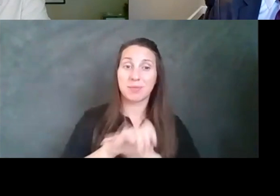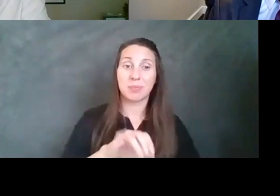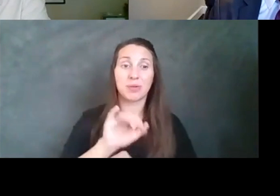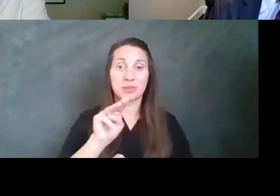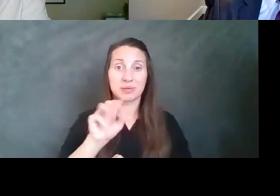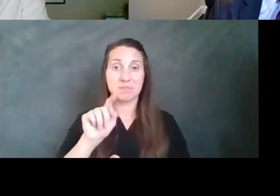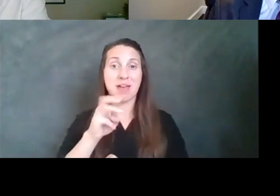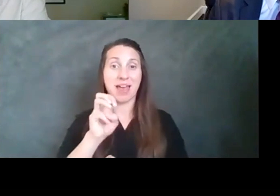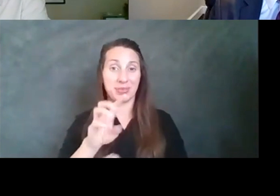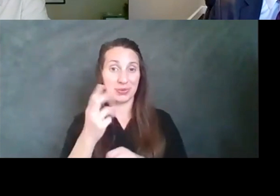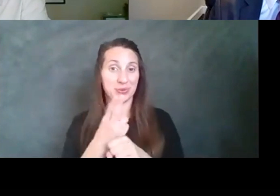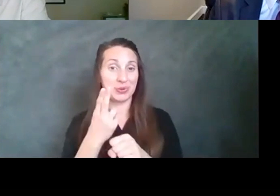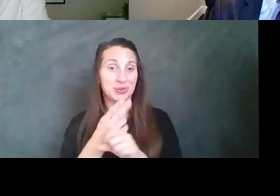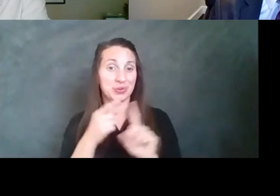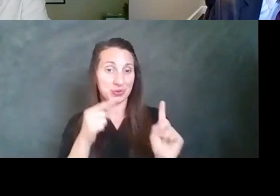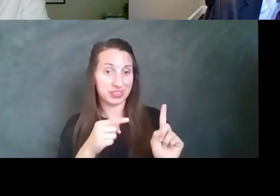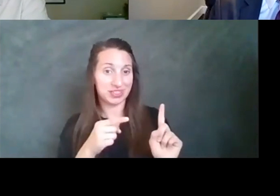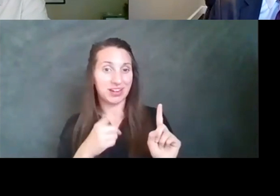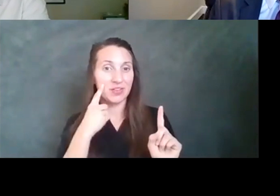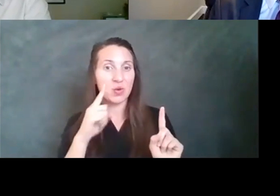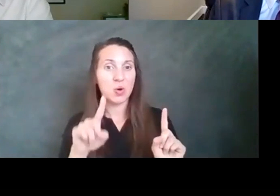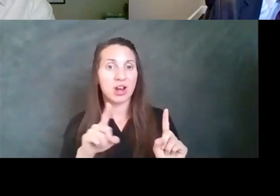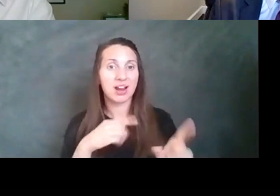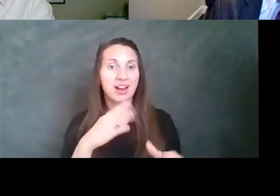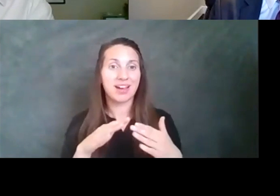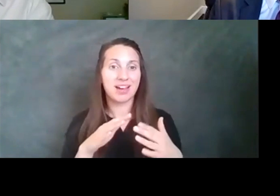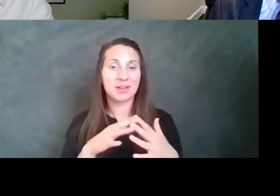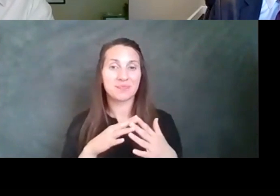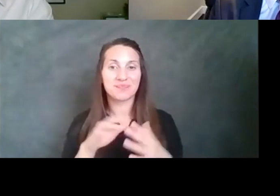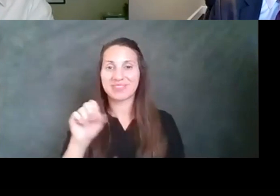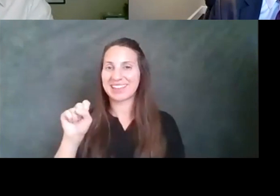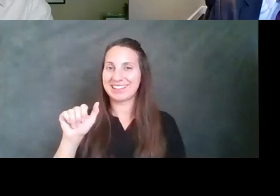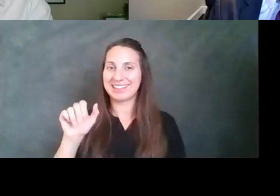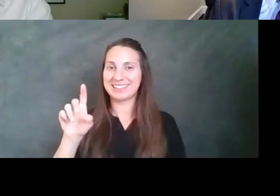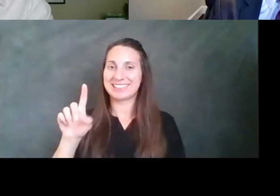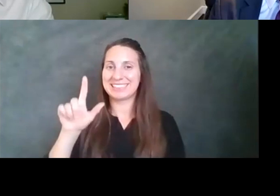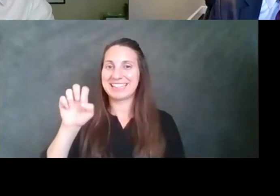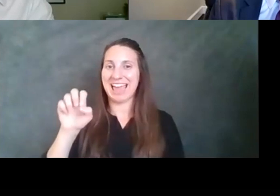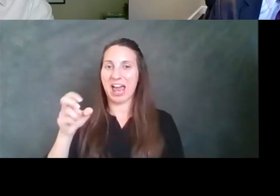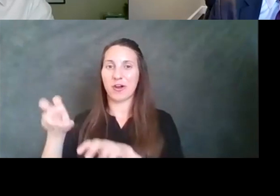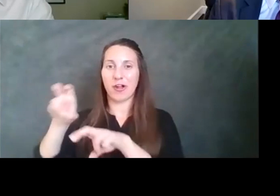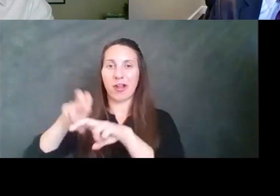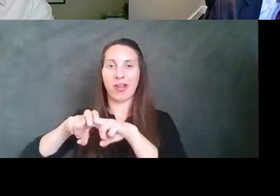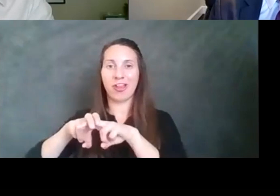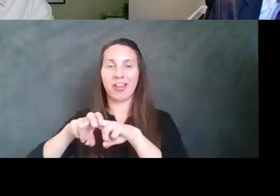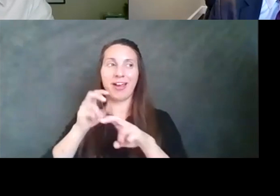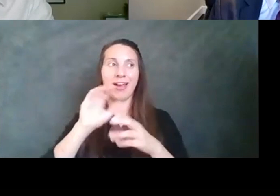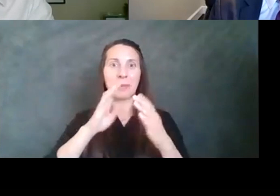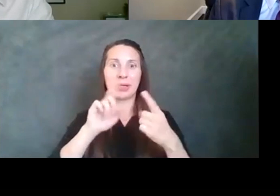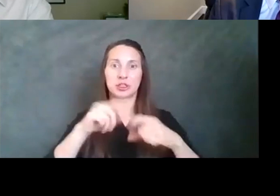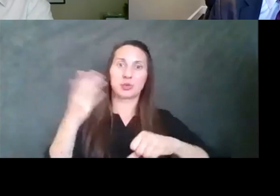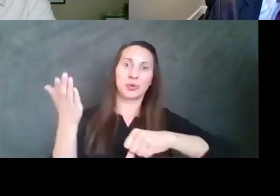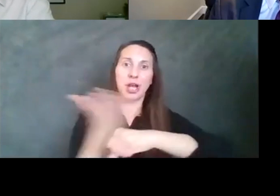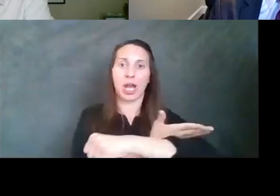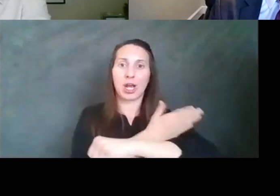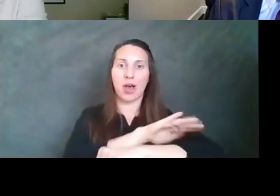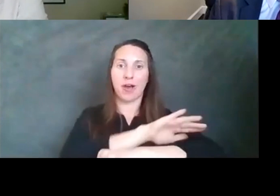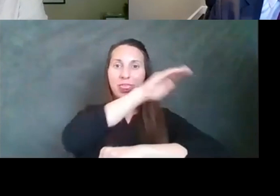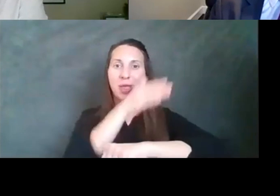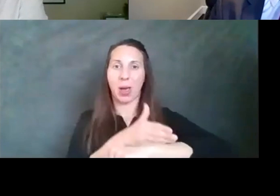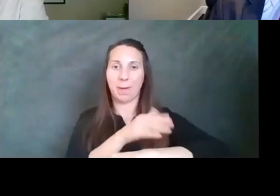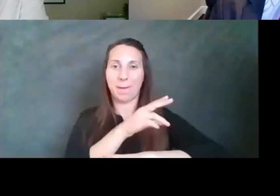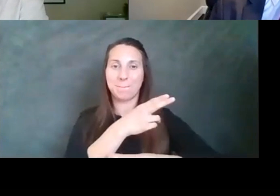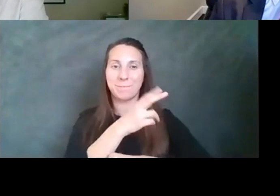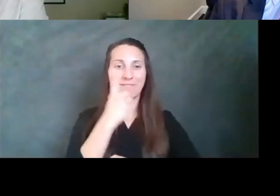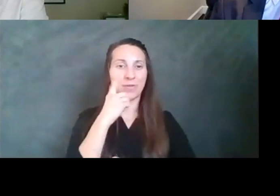context of the saddle versus cutting off the hump of the camel, but perhaps we can give a more